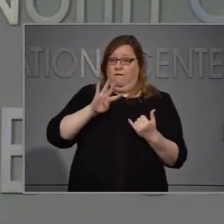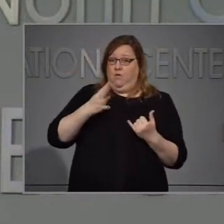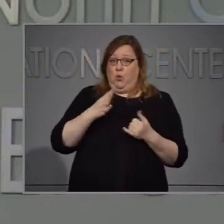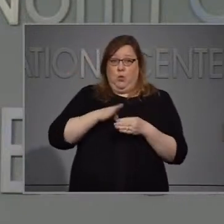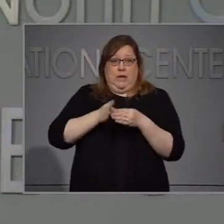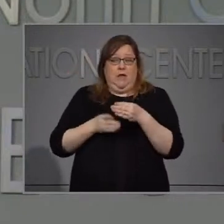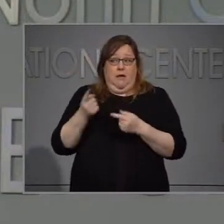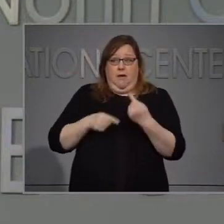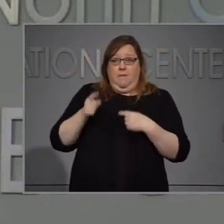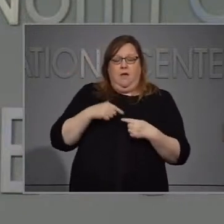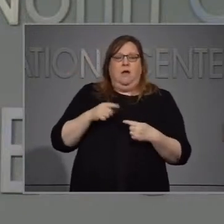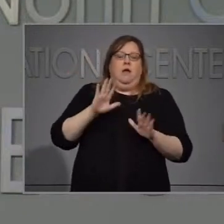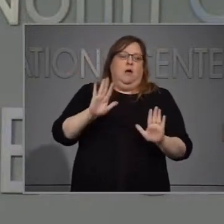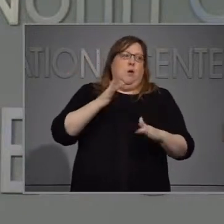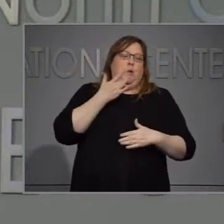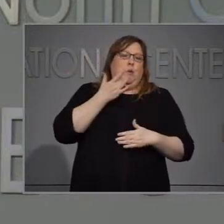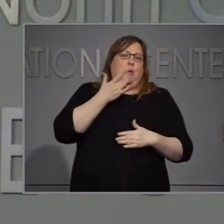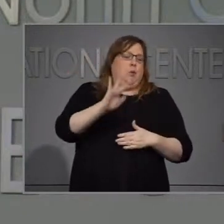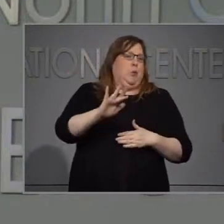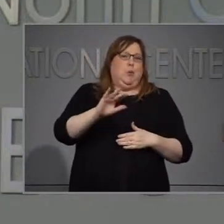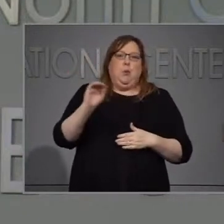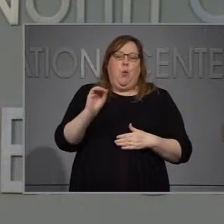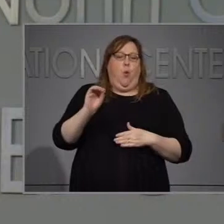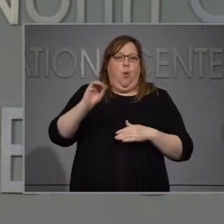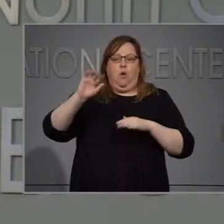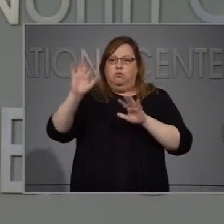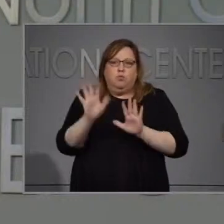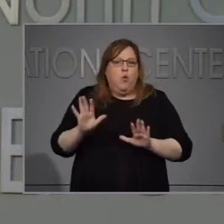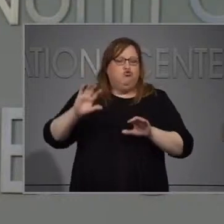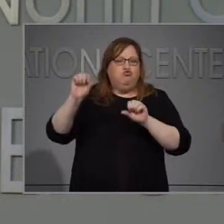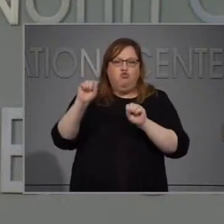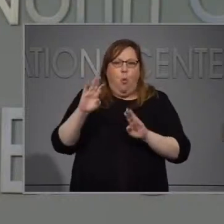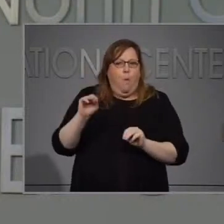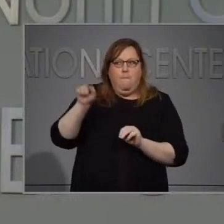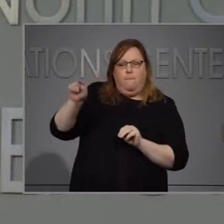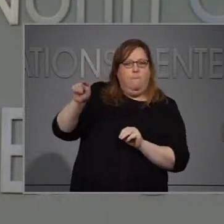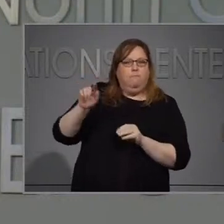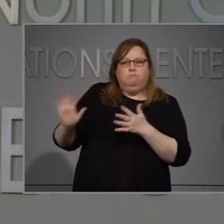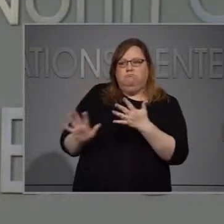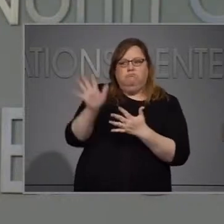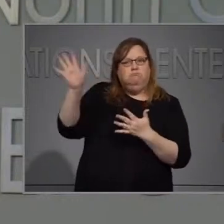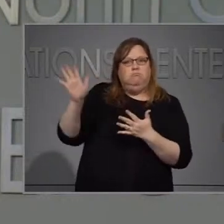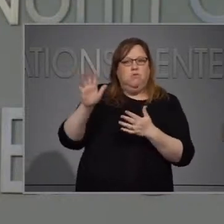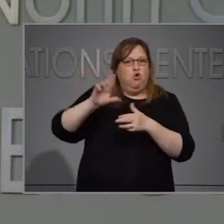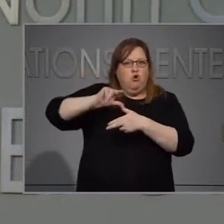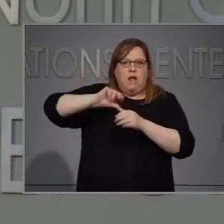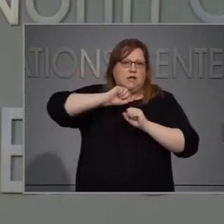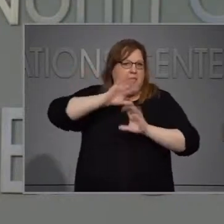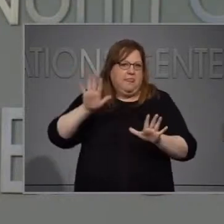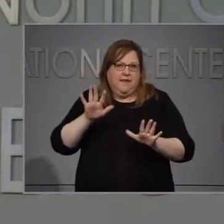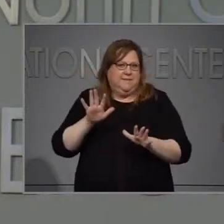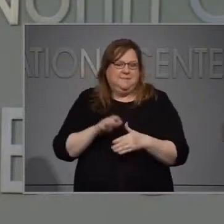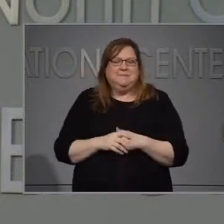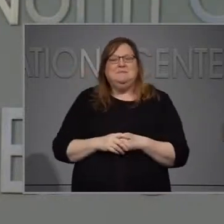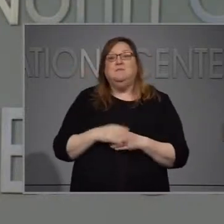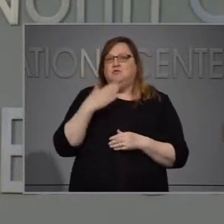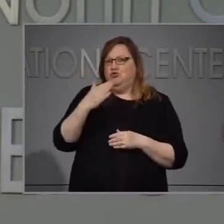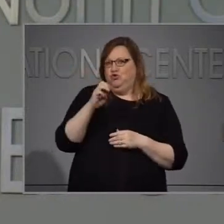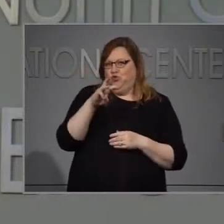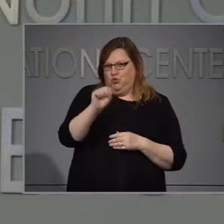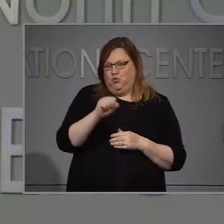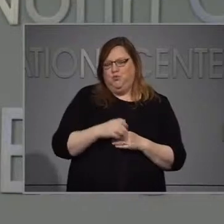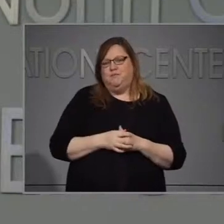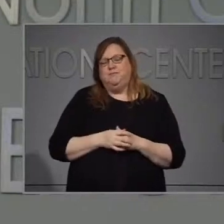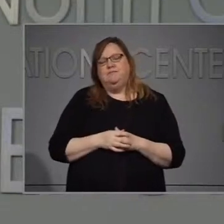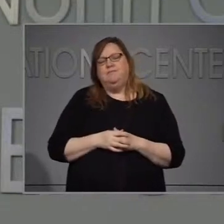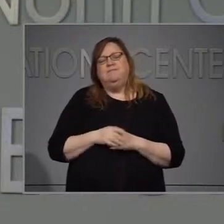weather in the Atlantic to be concerned about at this time, so that's some good news. You heard Dr. Cohen talking about our mission as teammates